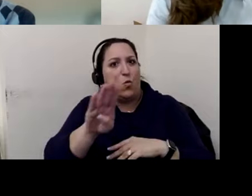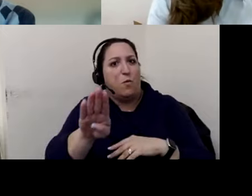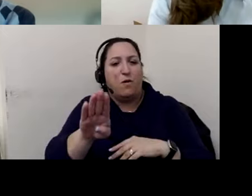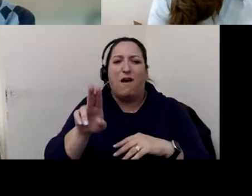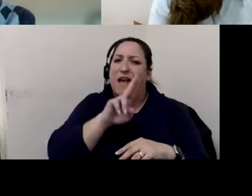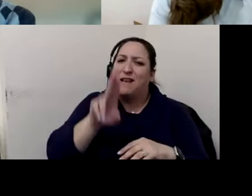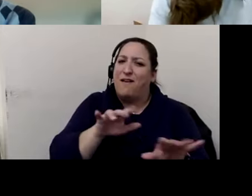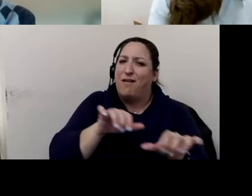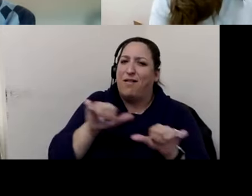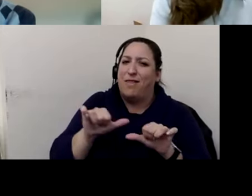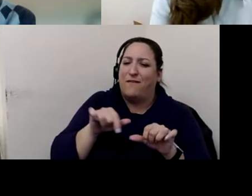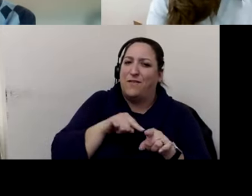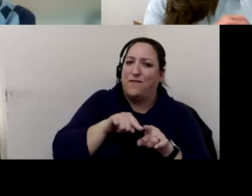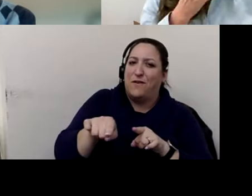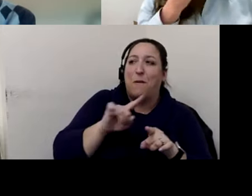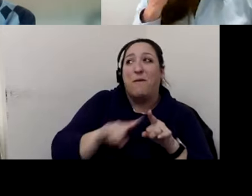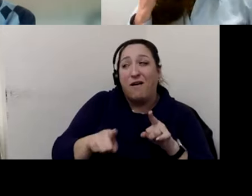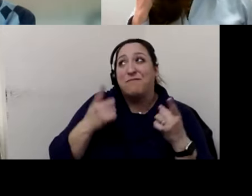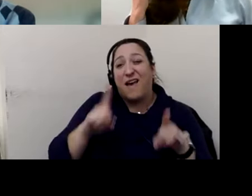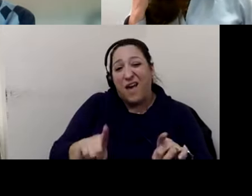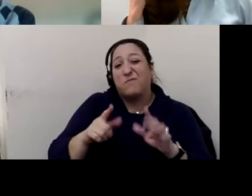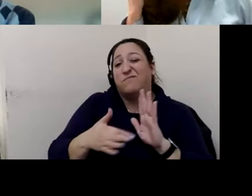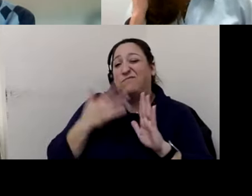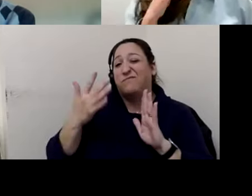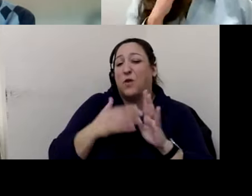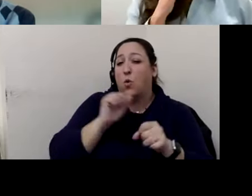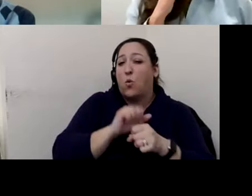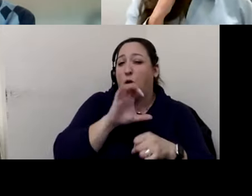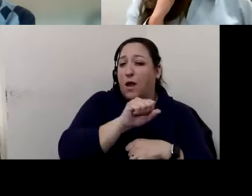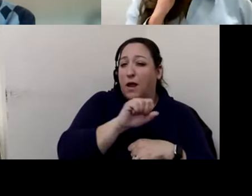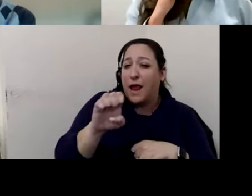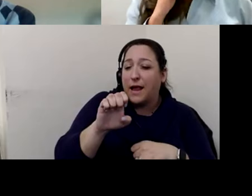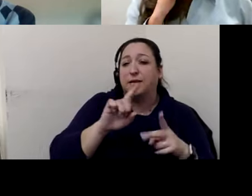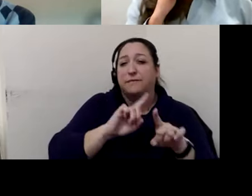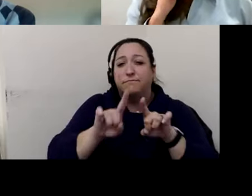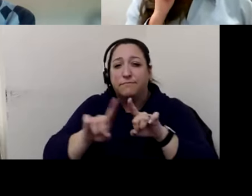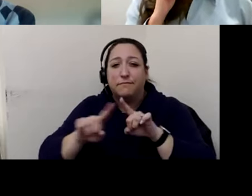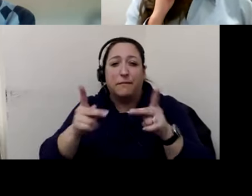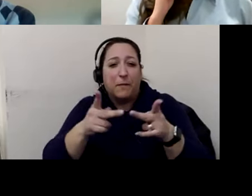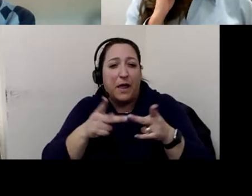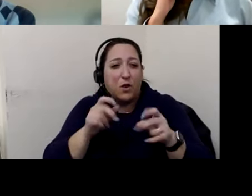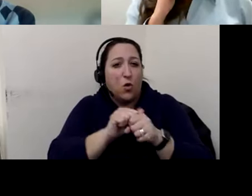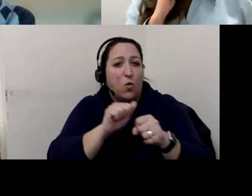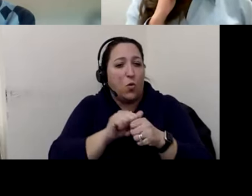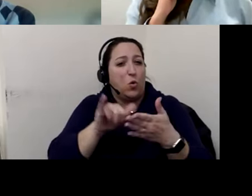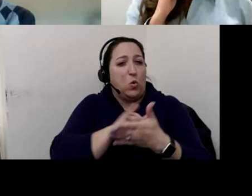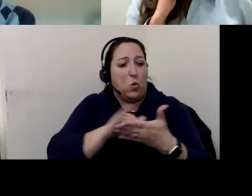all, albeit at times working on different cases and in different places from New